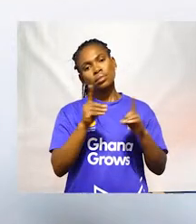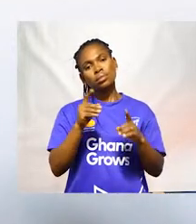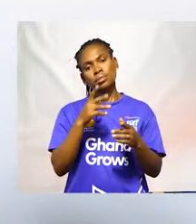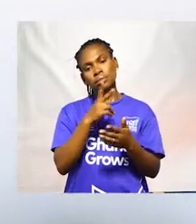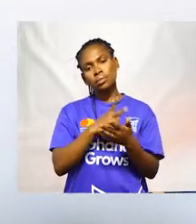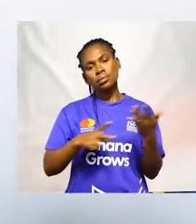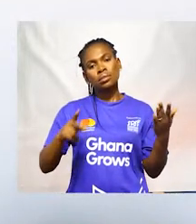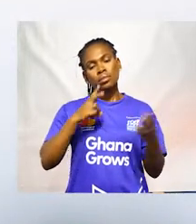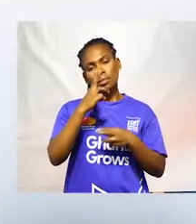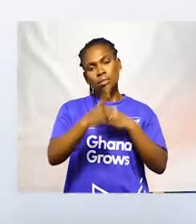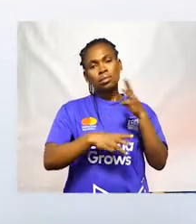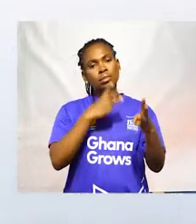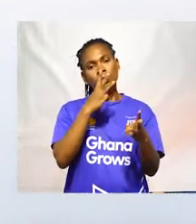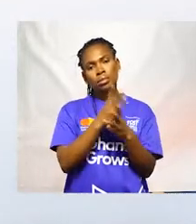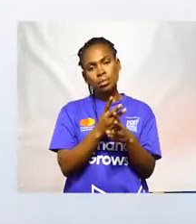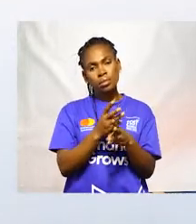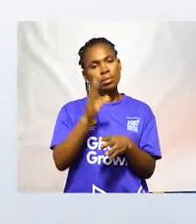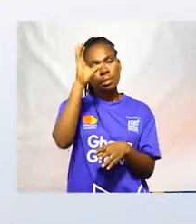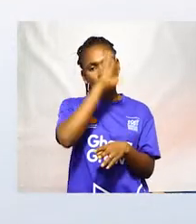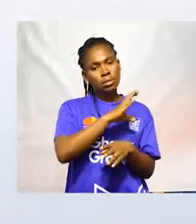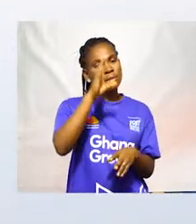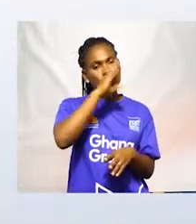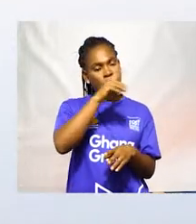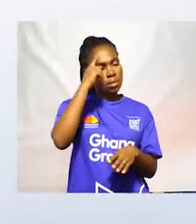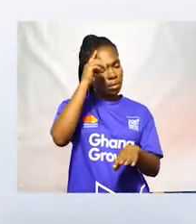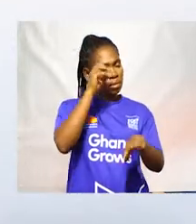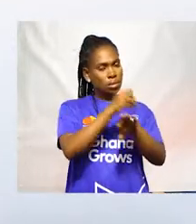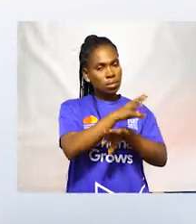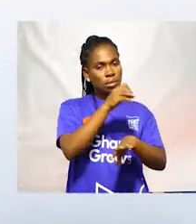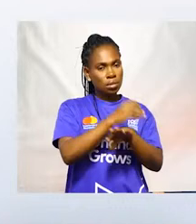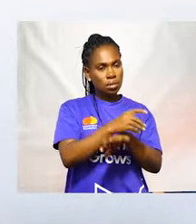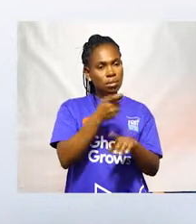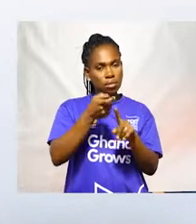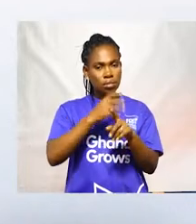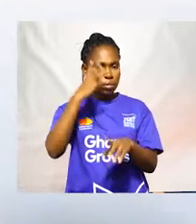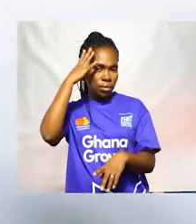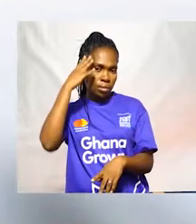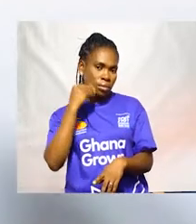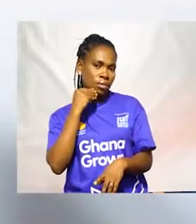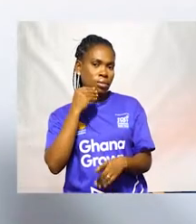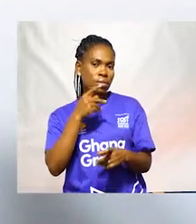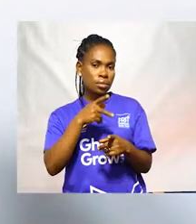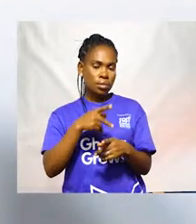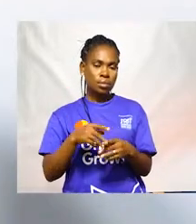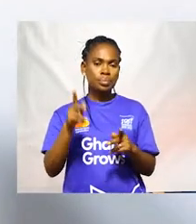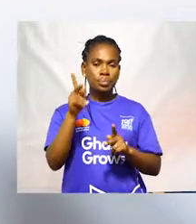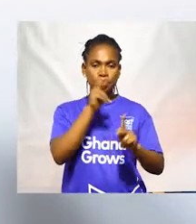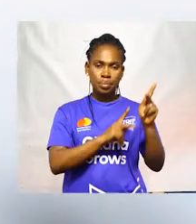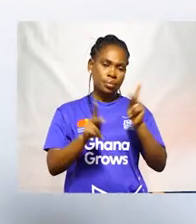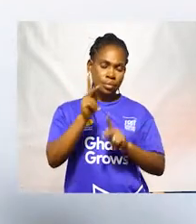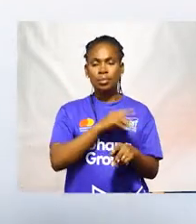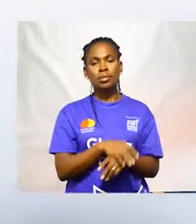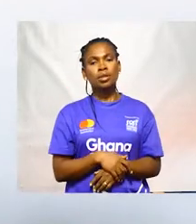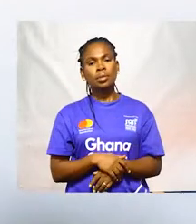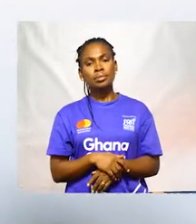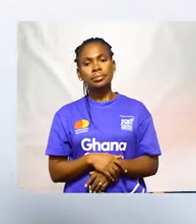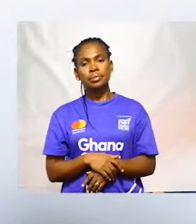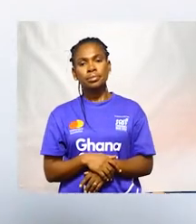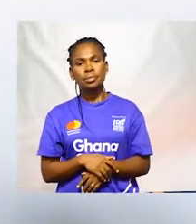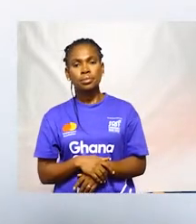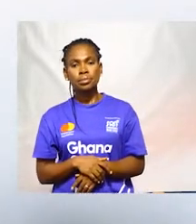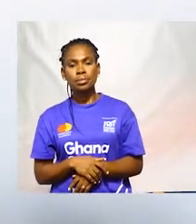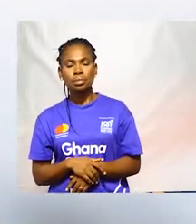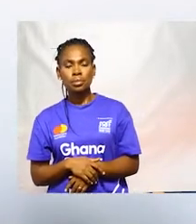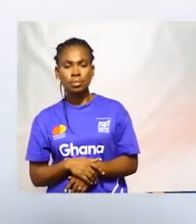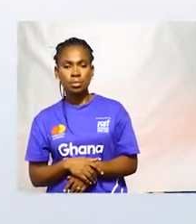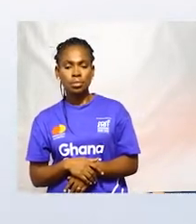world is seeking counsel from professional people. There are things that draw us back. And when you speak to, I'm not